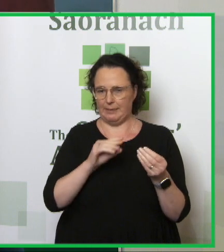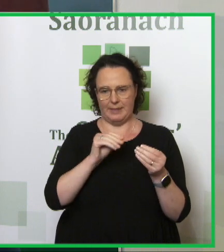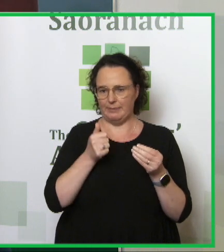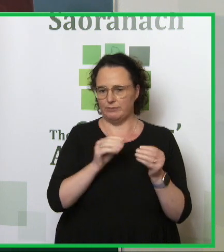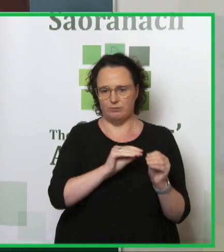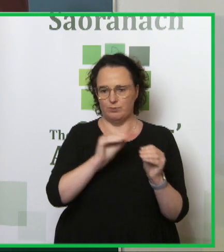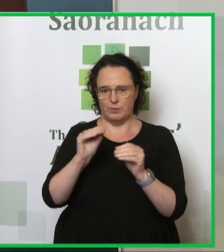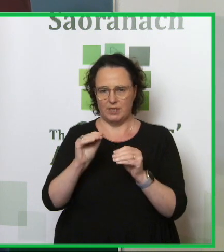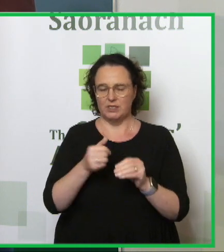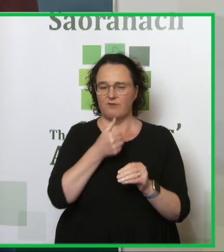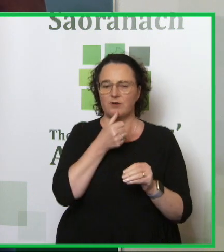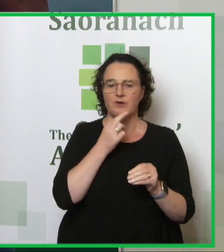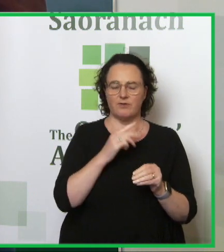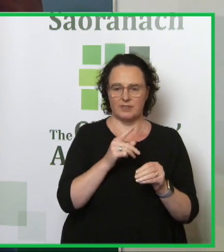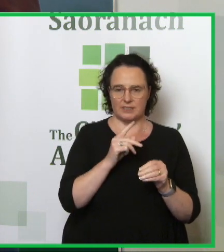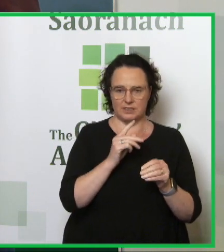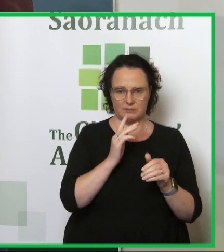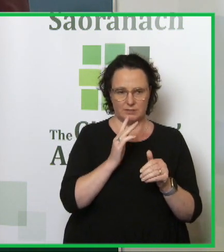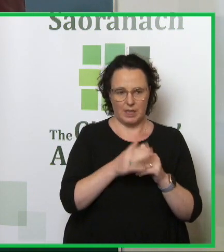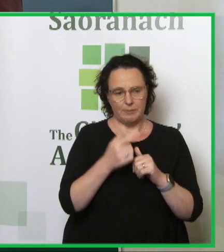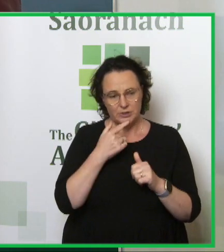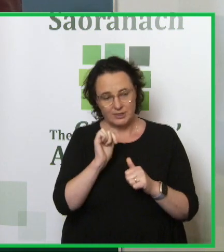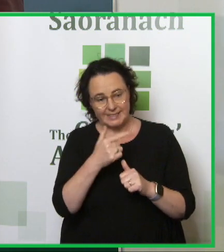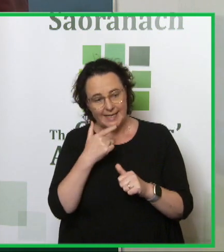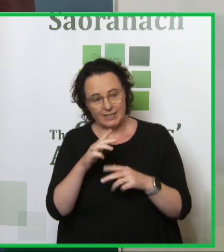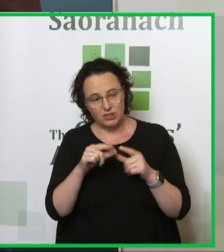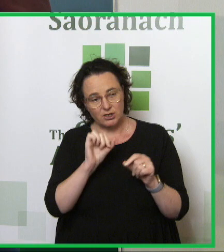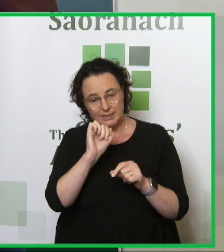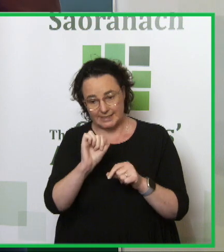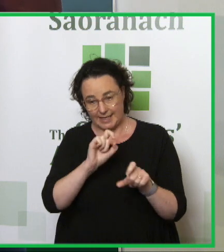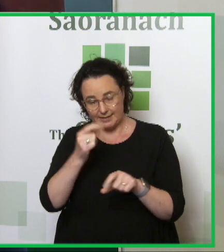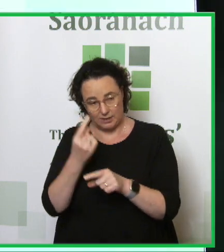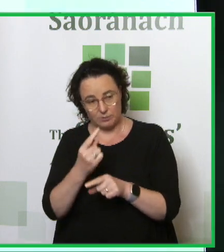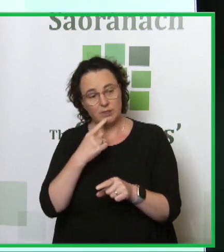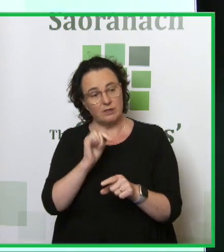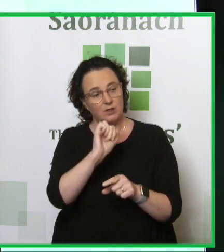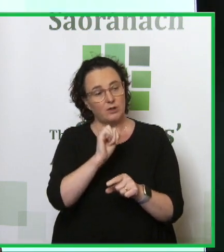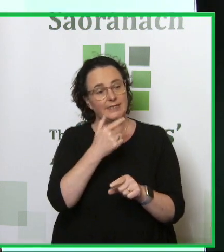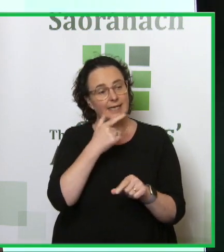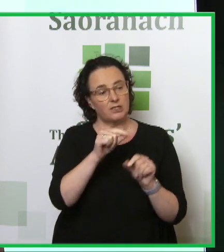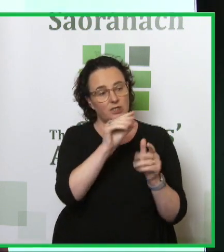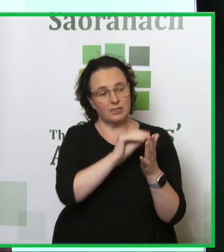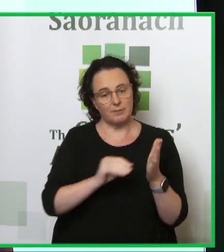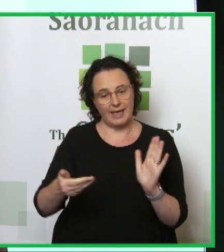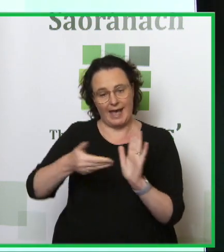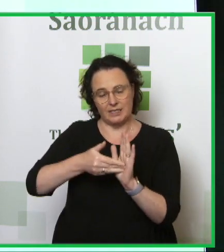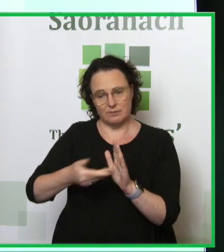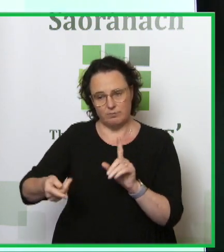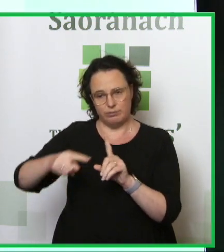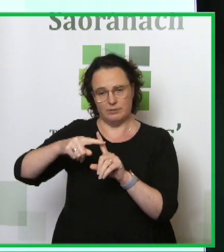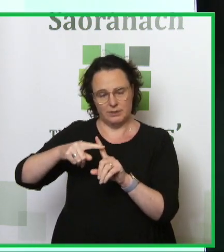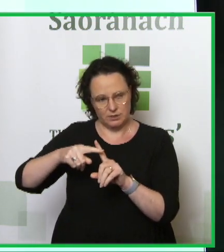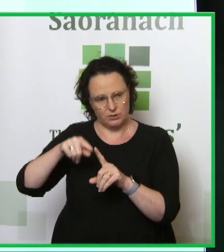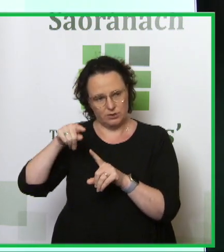right, your first preference is out, but your second choice is still in, we'll add your vote to the second choice. And that's where the non-transferable comes